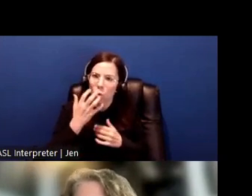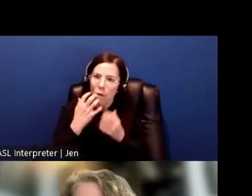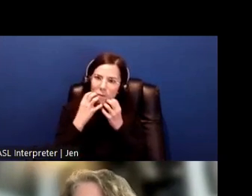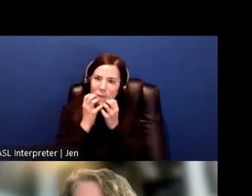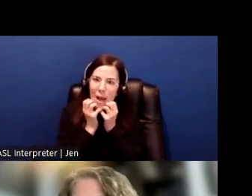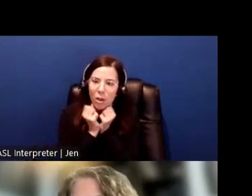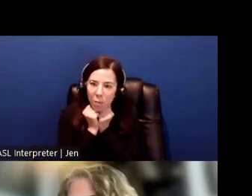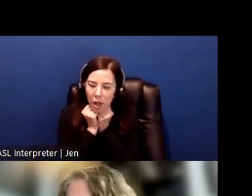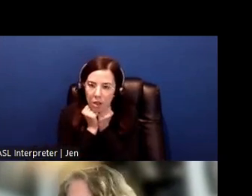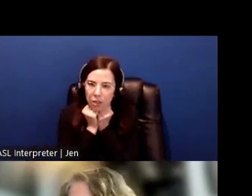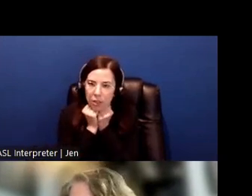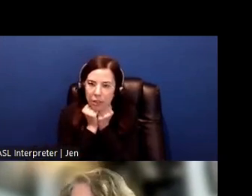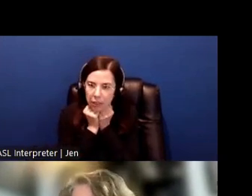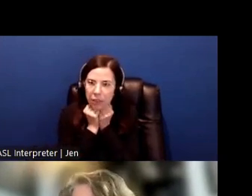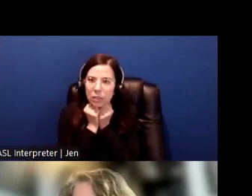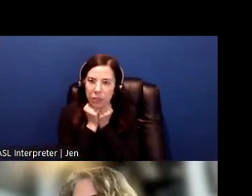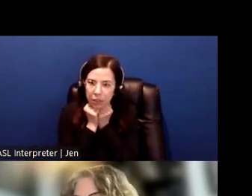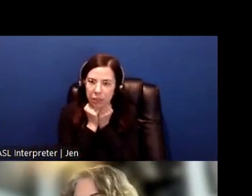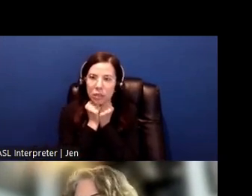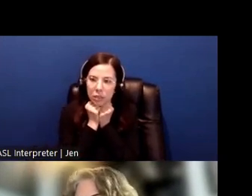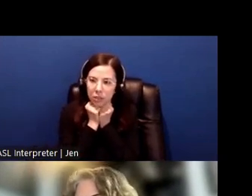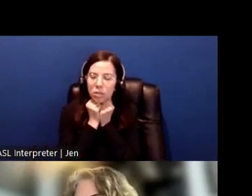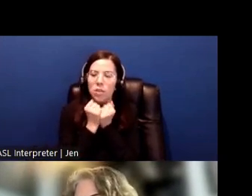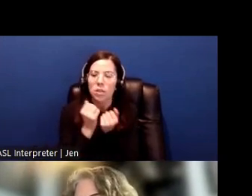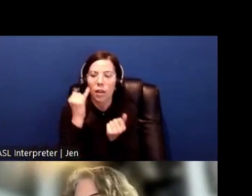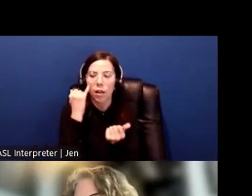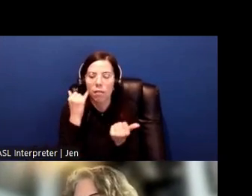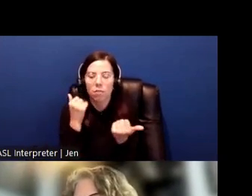space when you're trying